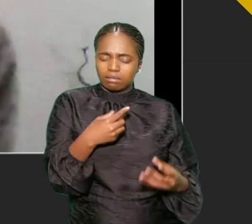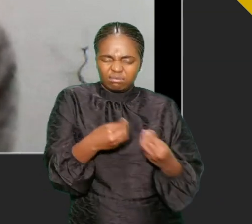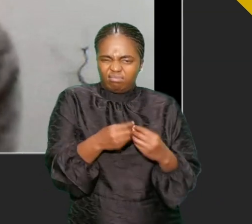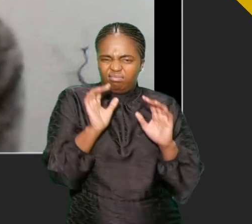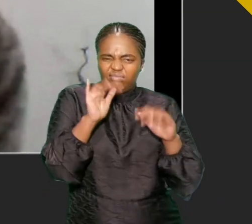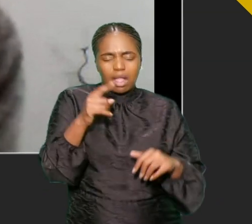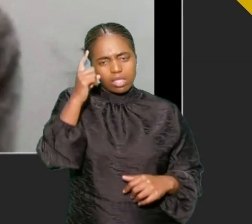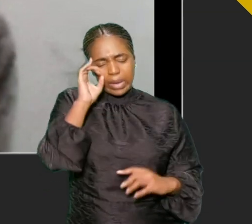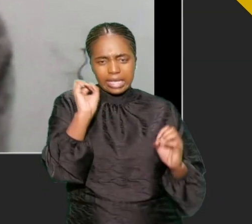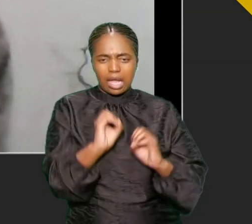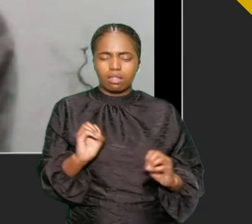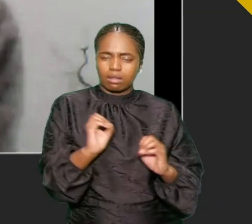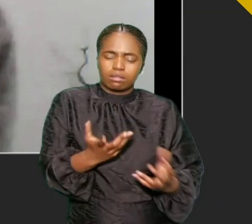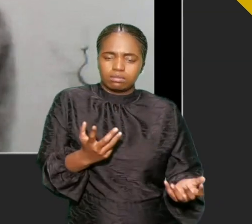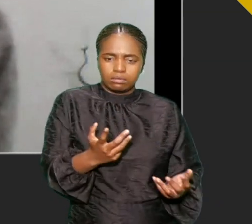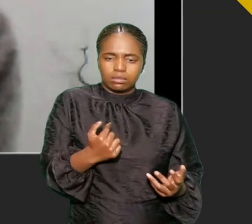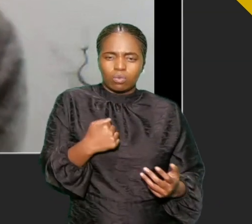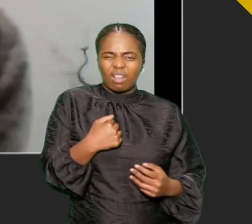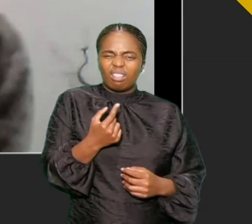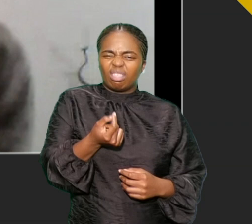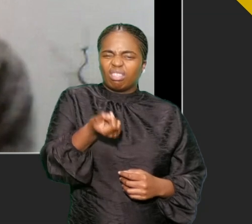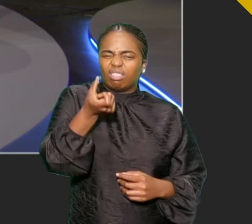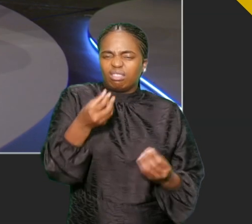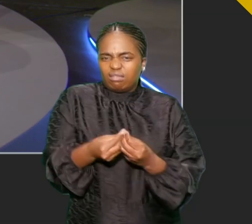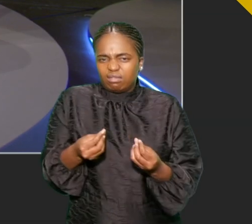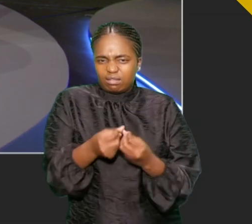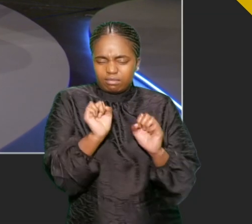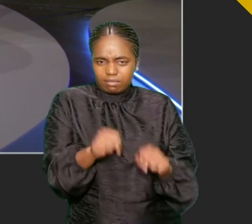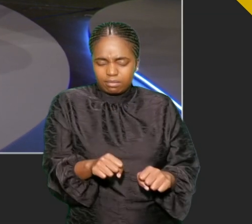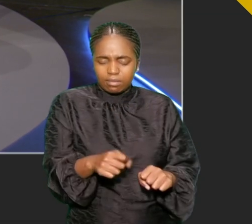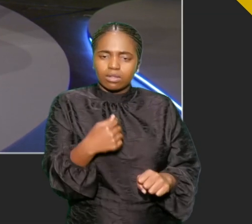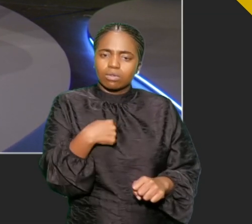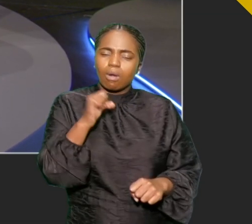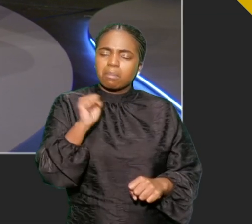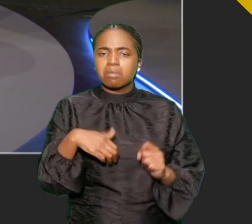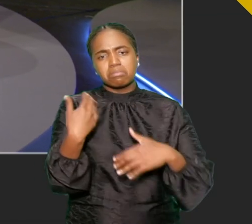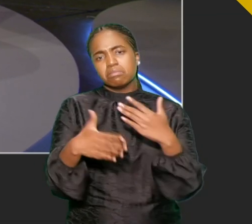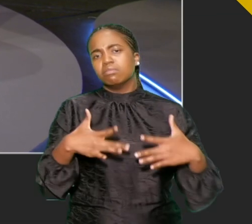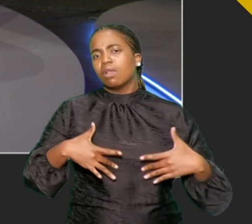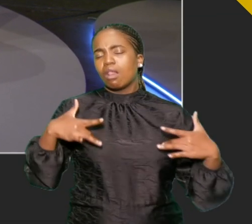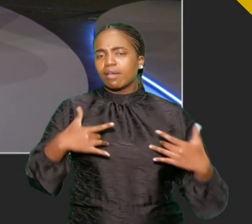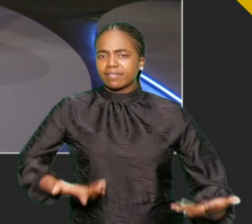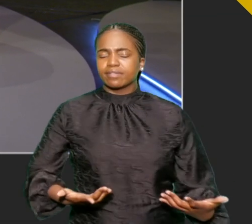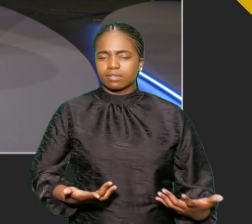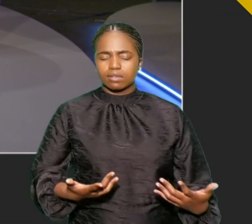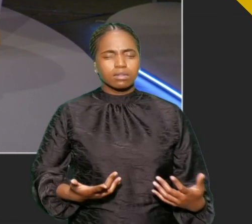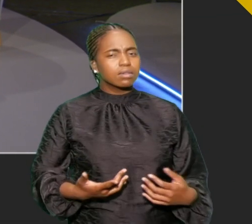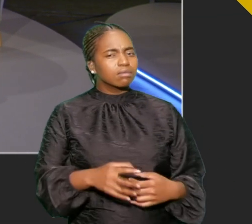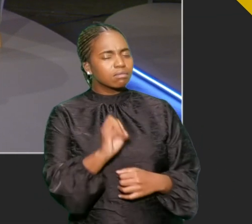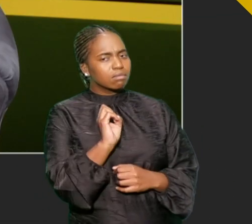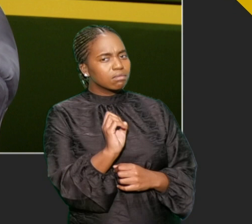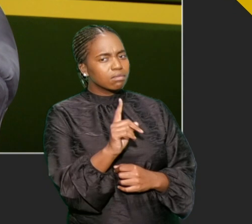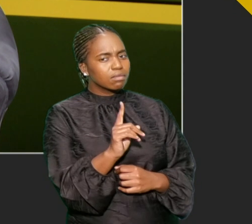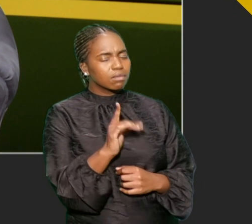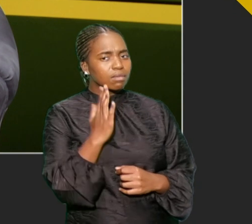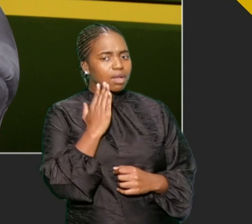did nothing about it. Because I kiku. I think nothing wrong with me. So I'm just going on with my life. And at this point,